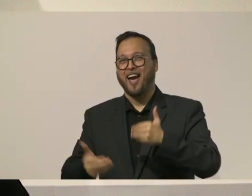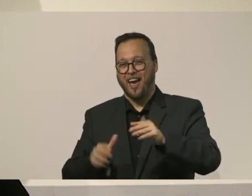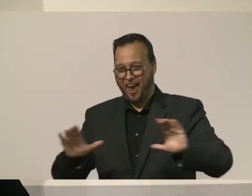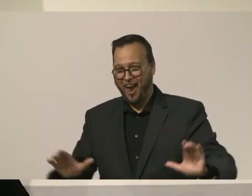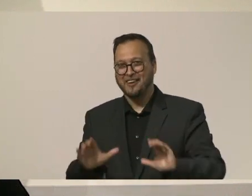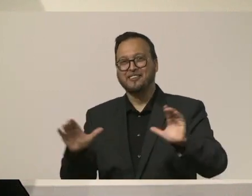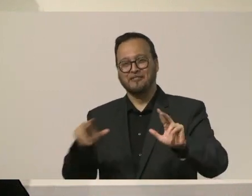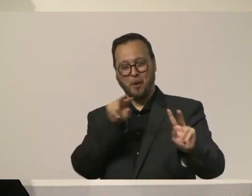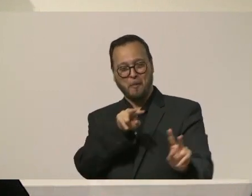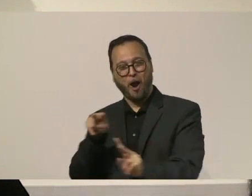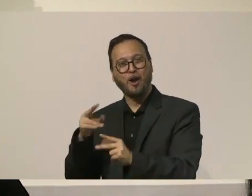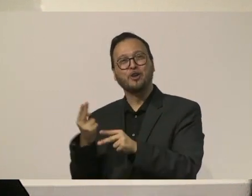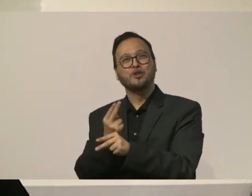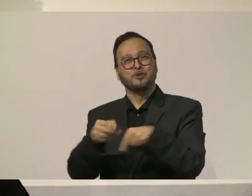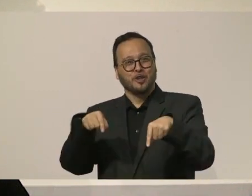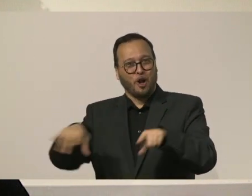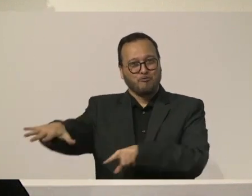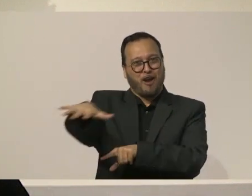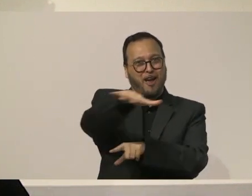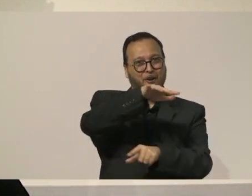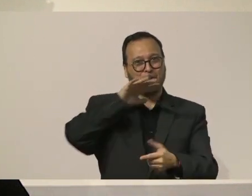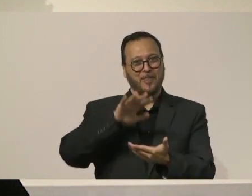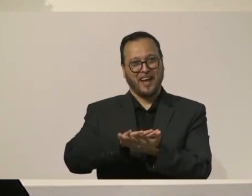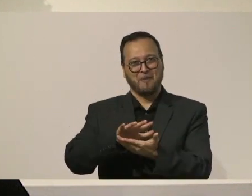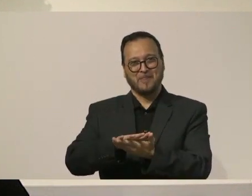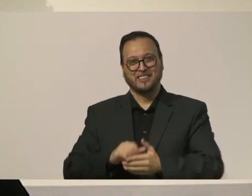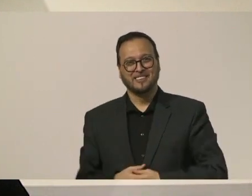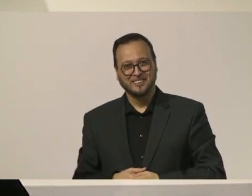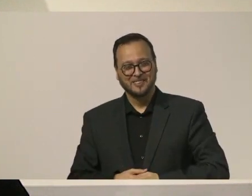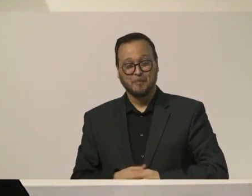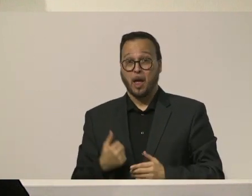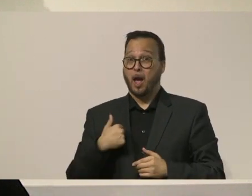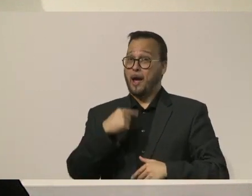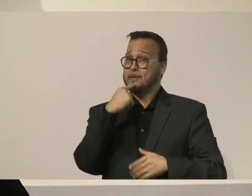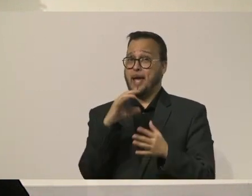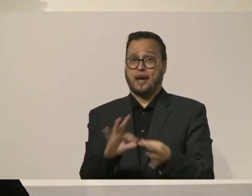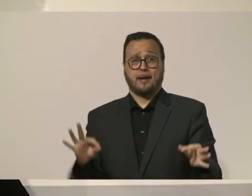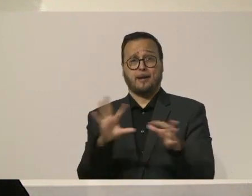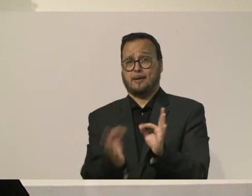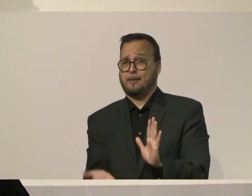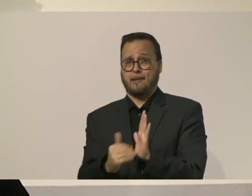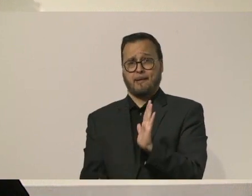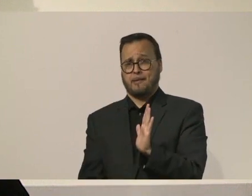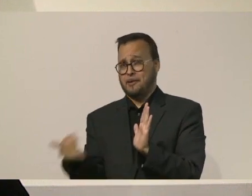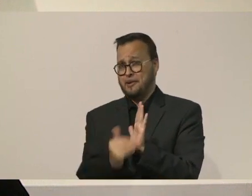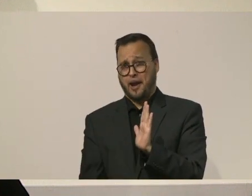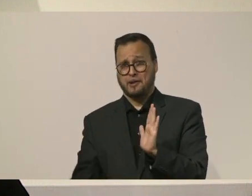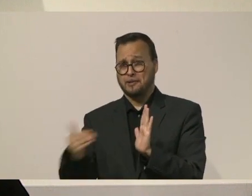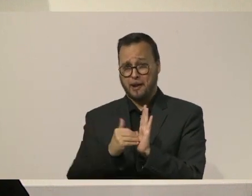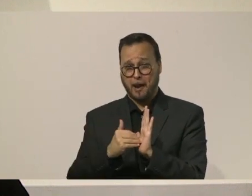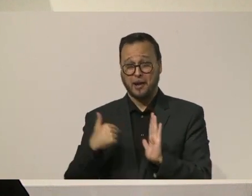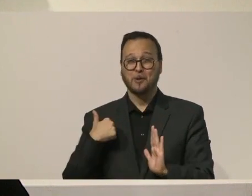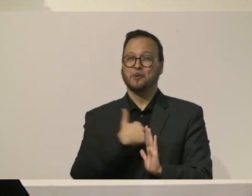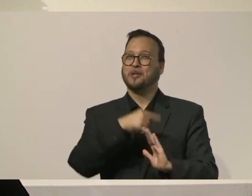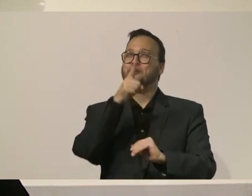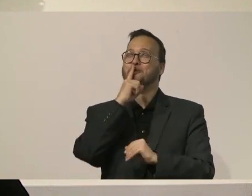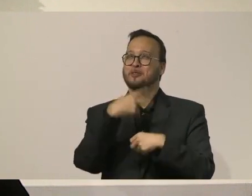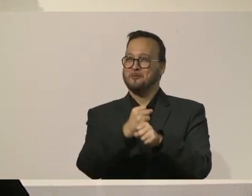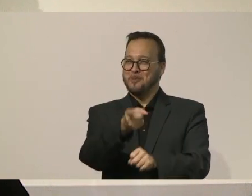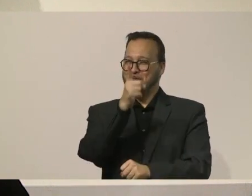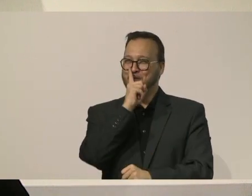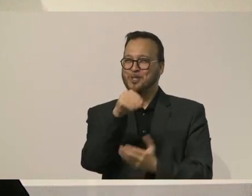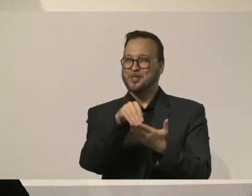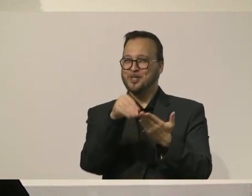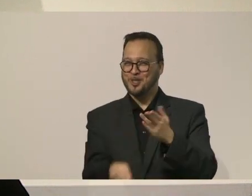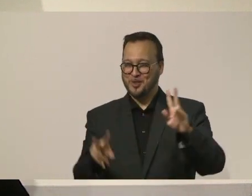usage throughout the campus. As I have stated time and time again, we really want to ensure that student